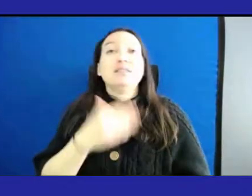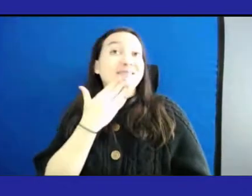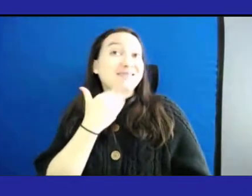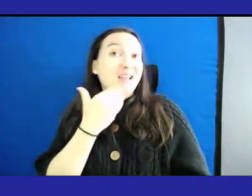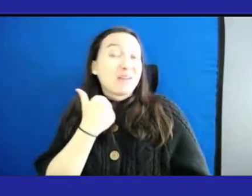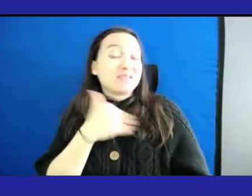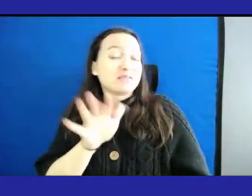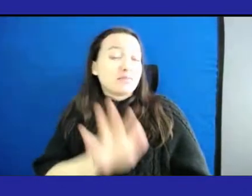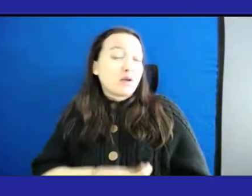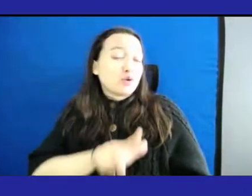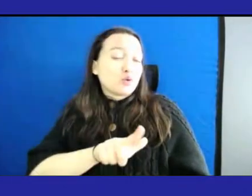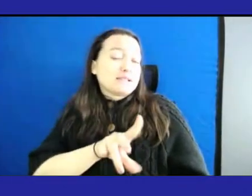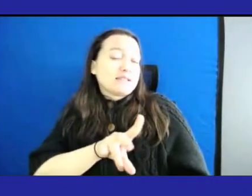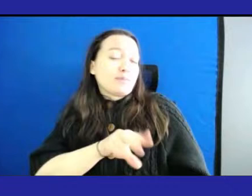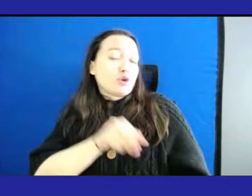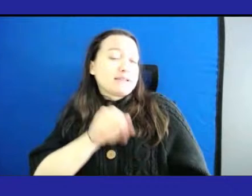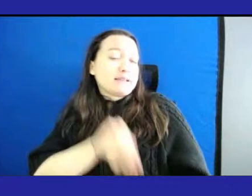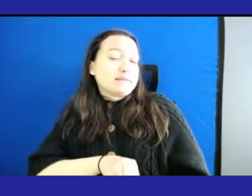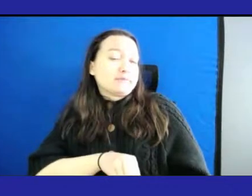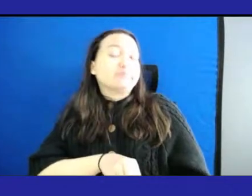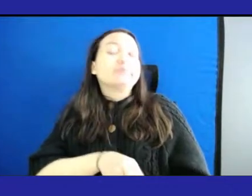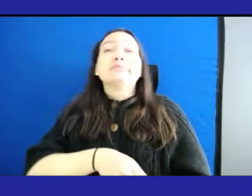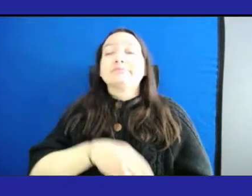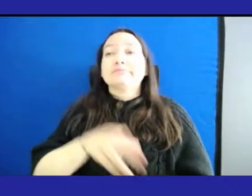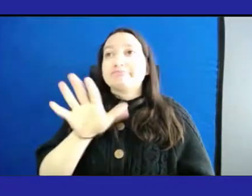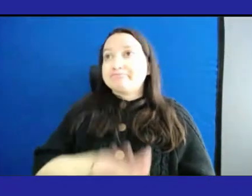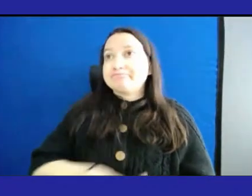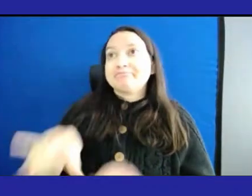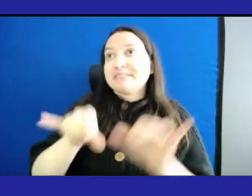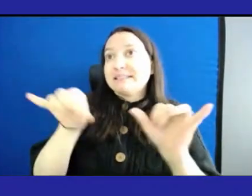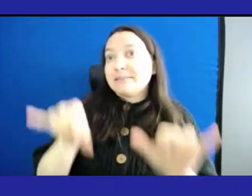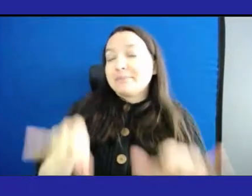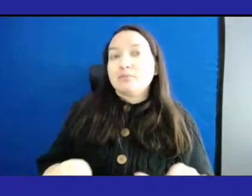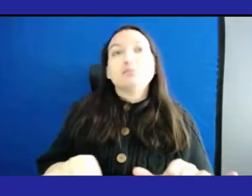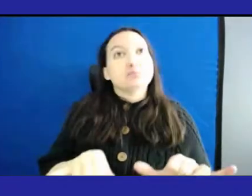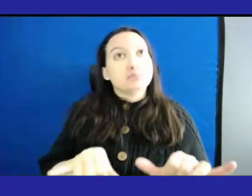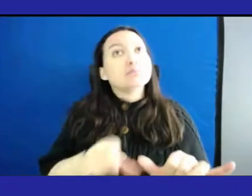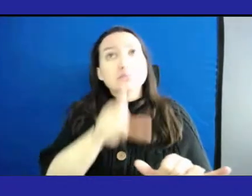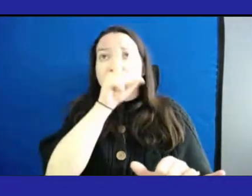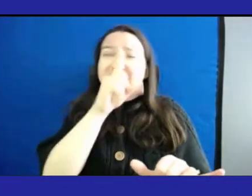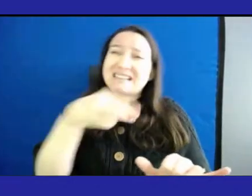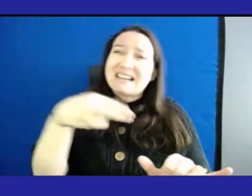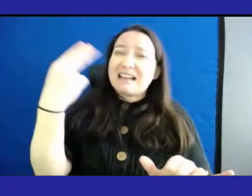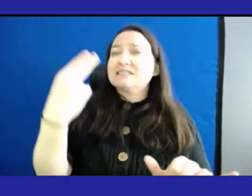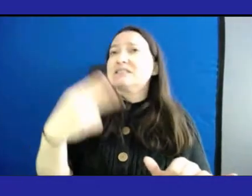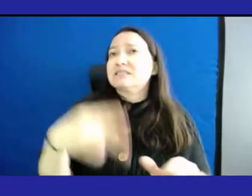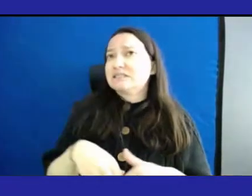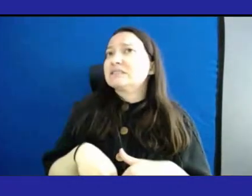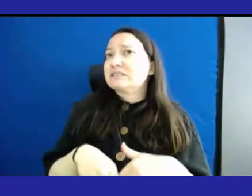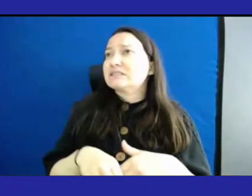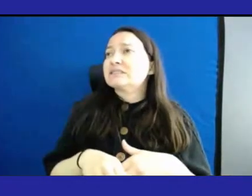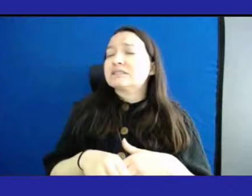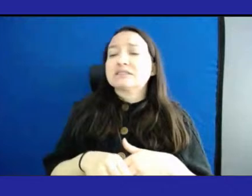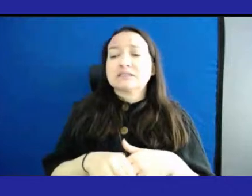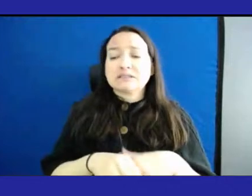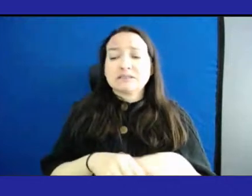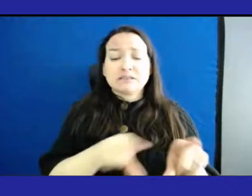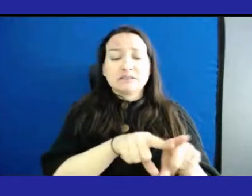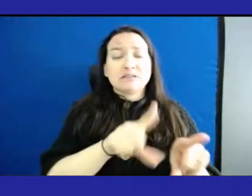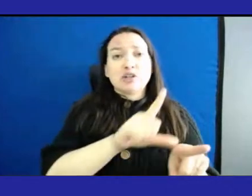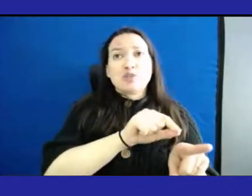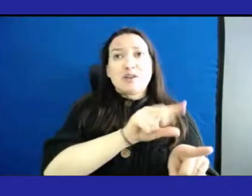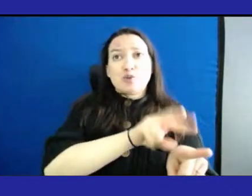about 27% throughout our health system, which is really, really high. And since 2022, as I said,